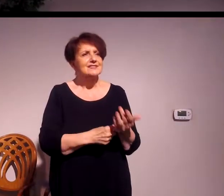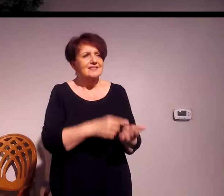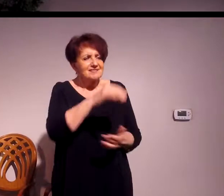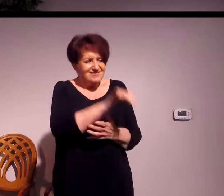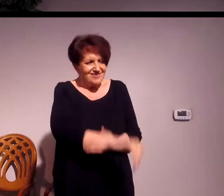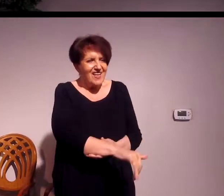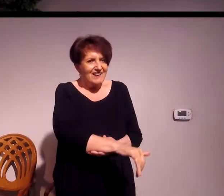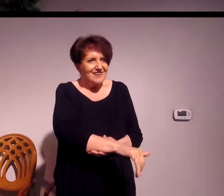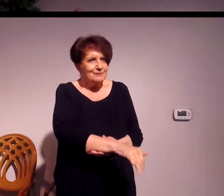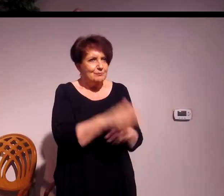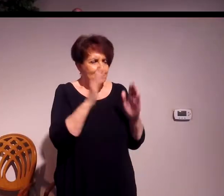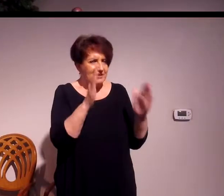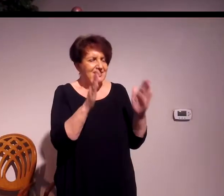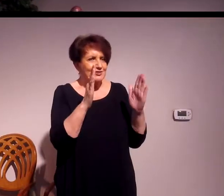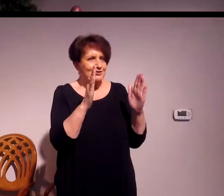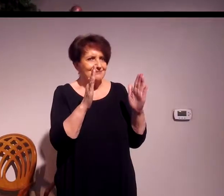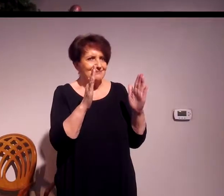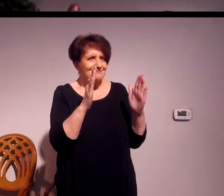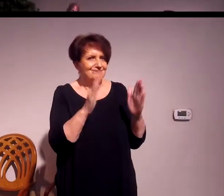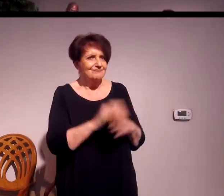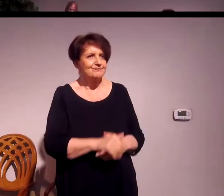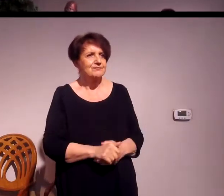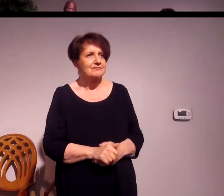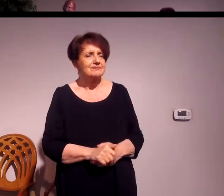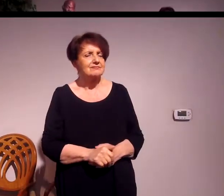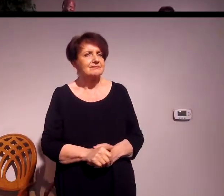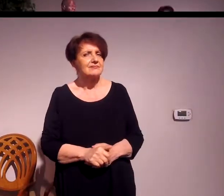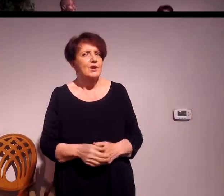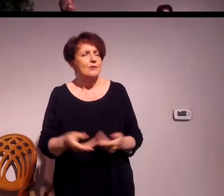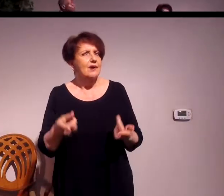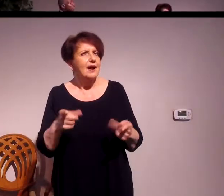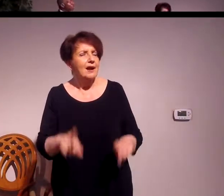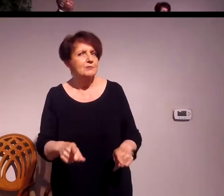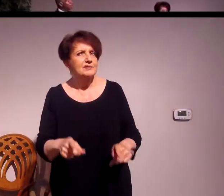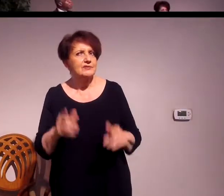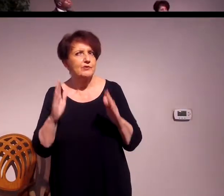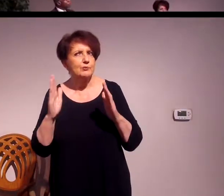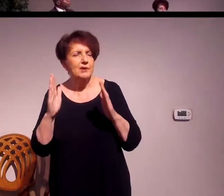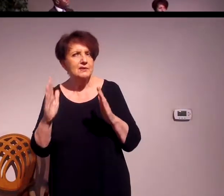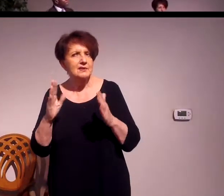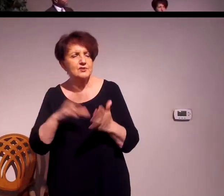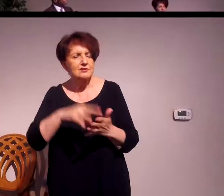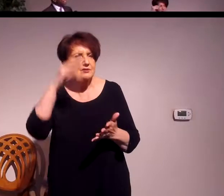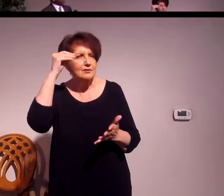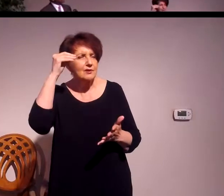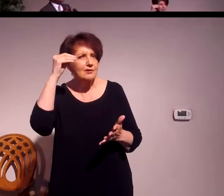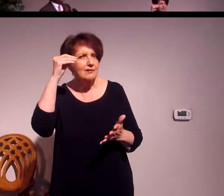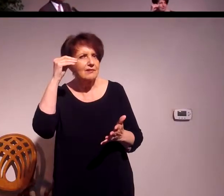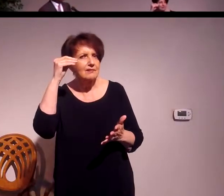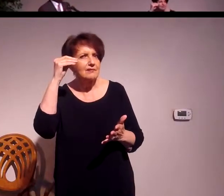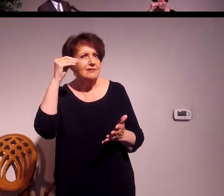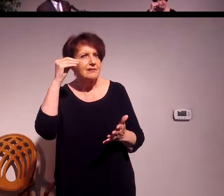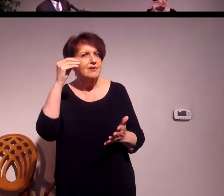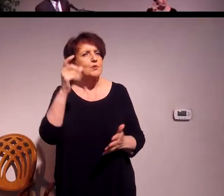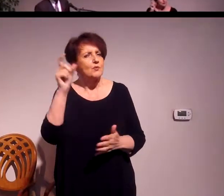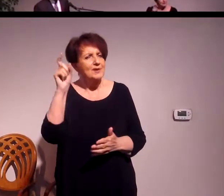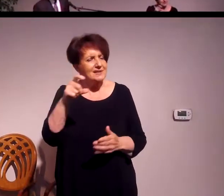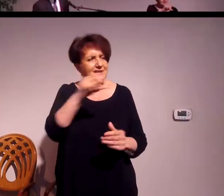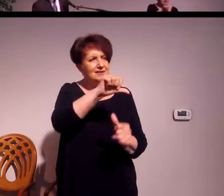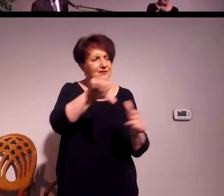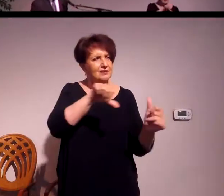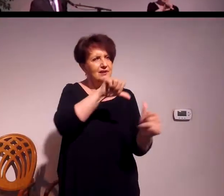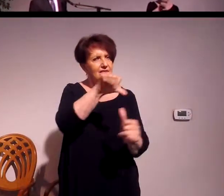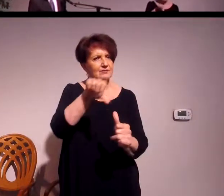paying attention, okay? And when we pay attention, one thing that we really learn and we realize is that we need each